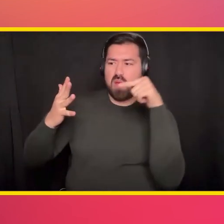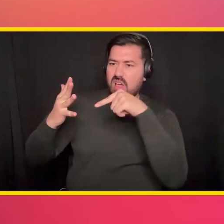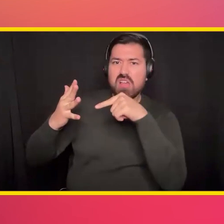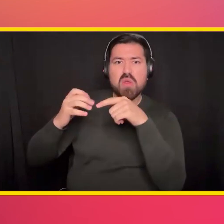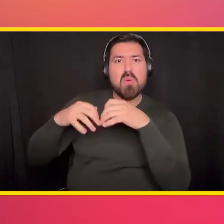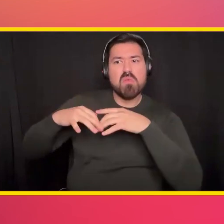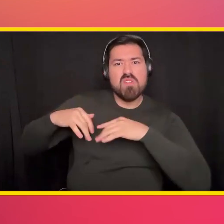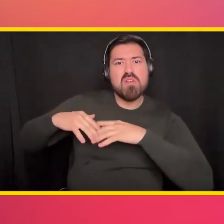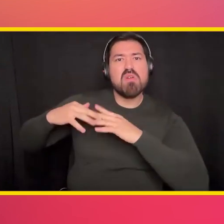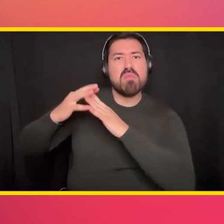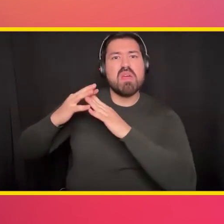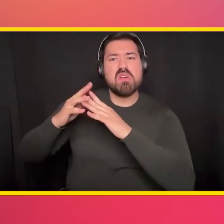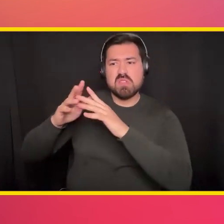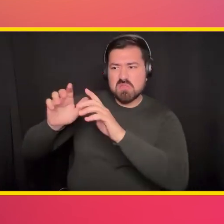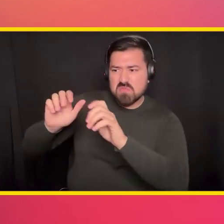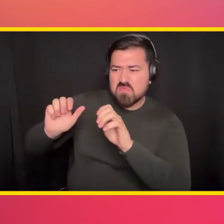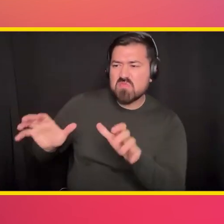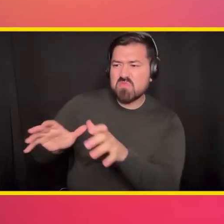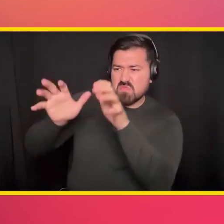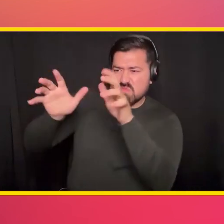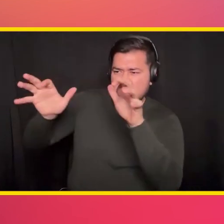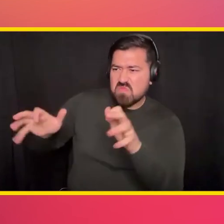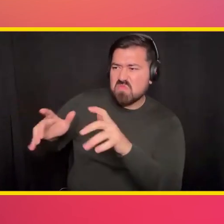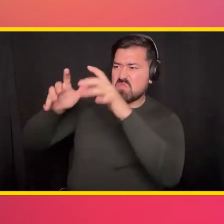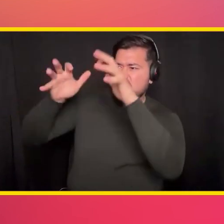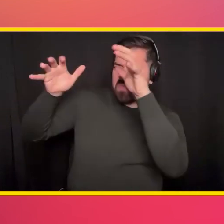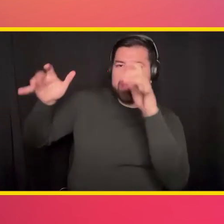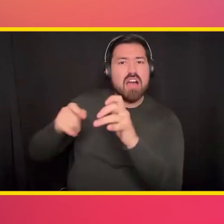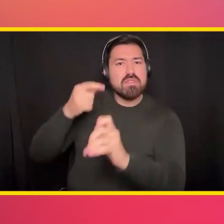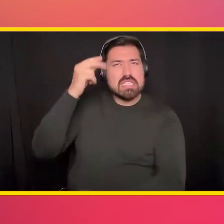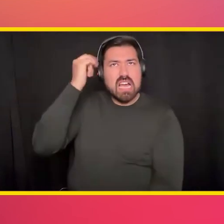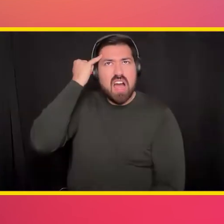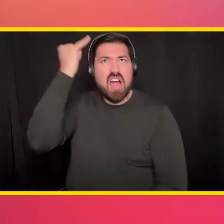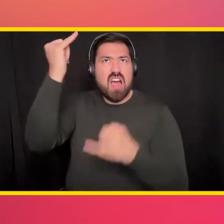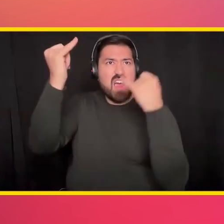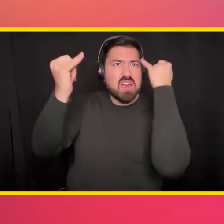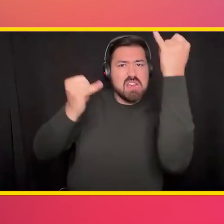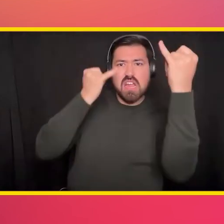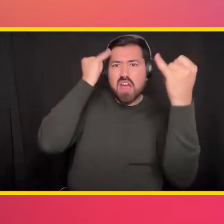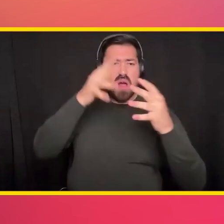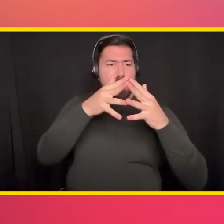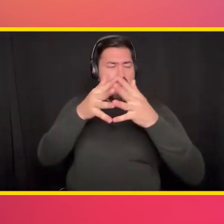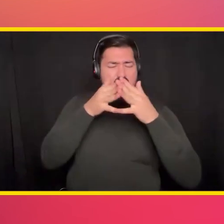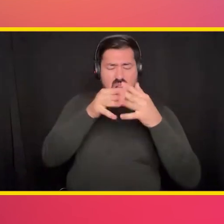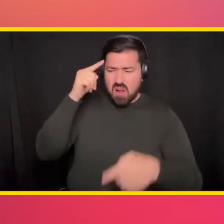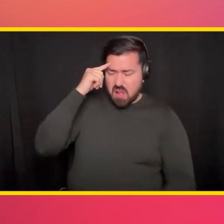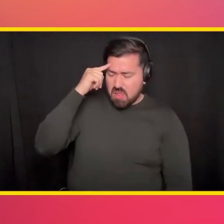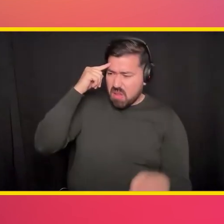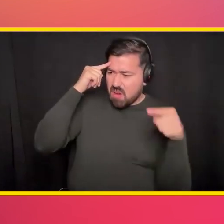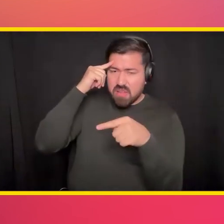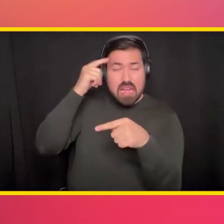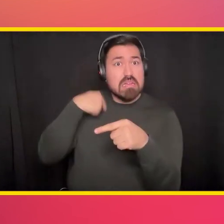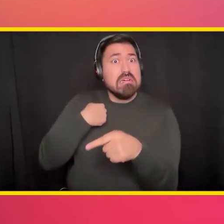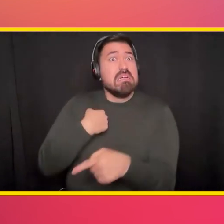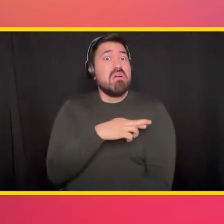to codify in the perception of millions of Americans that there was a threat